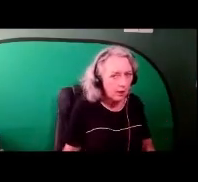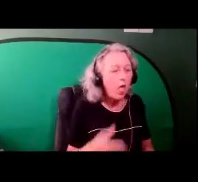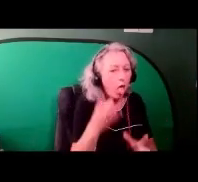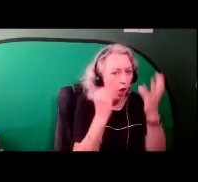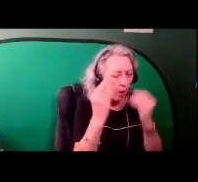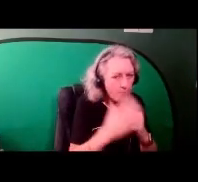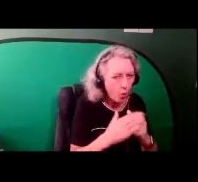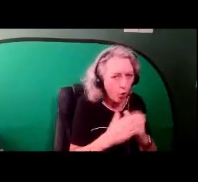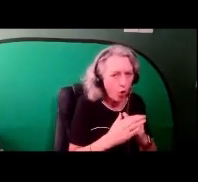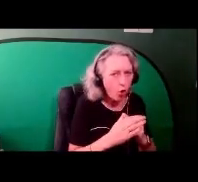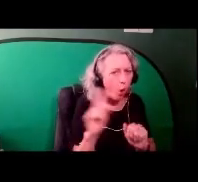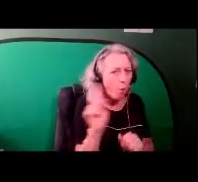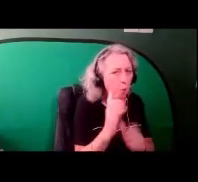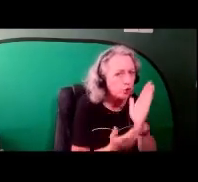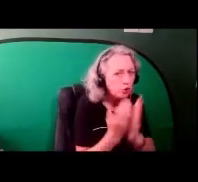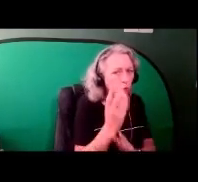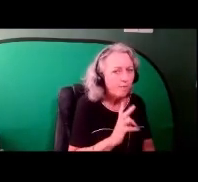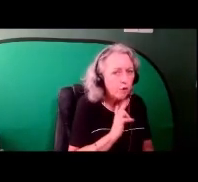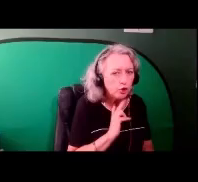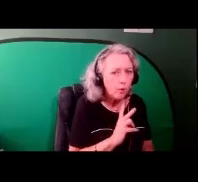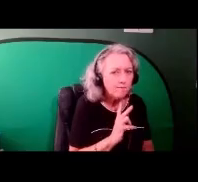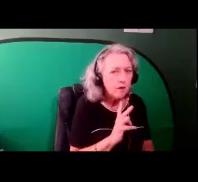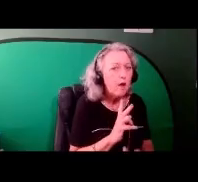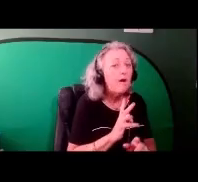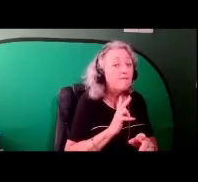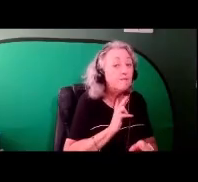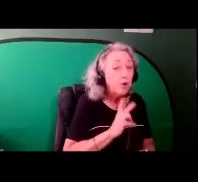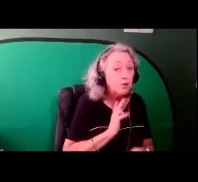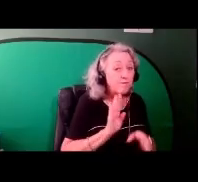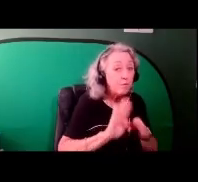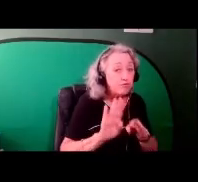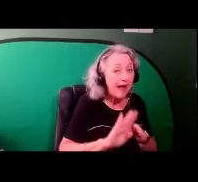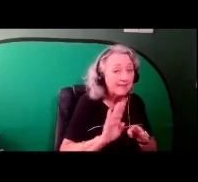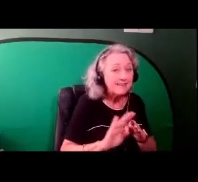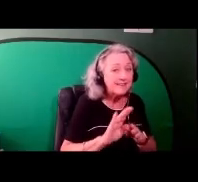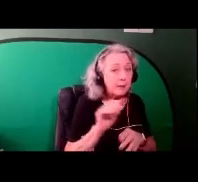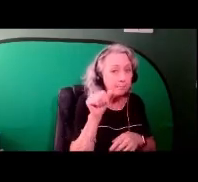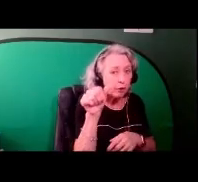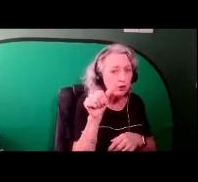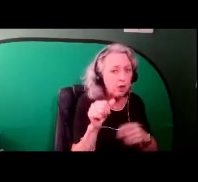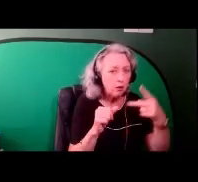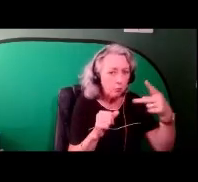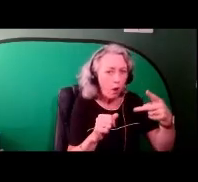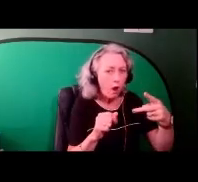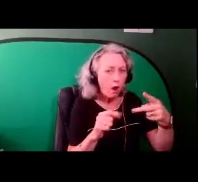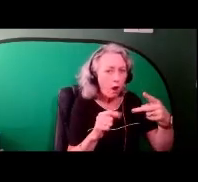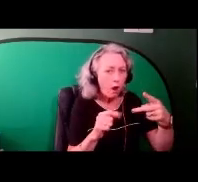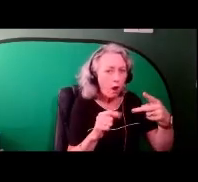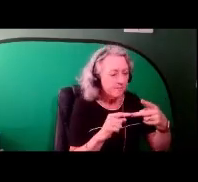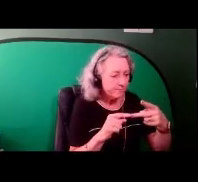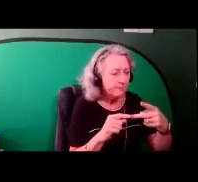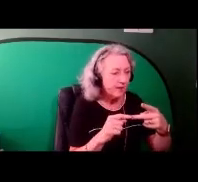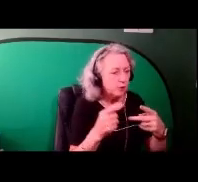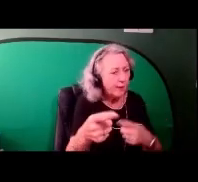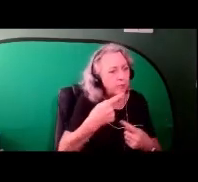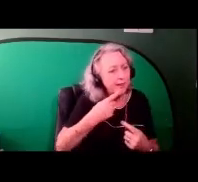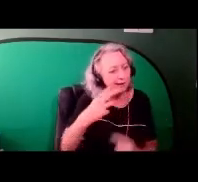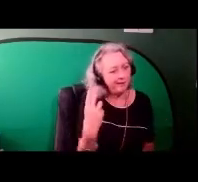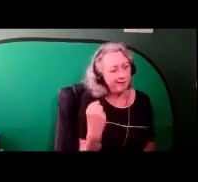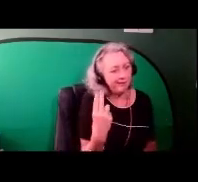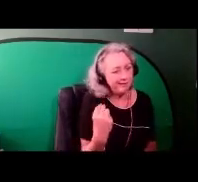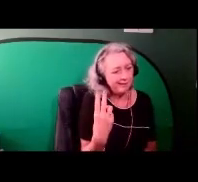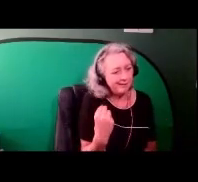more. What's new in VoiceOver? VoiceOver practice, button, 1 of 1. All right, brilliant.